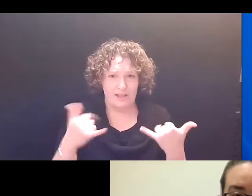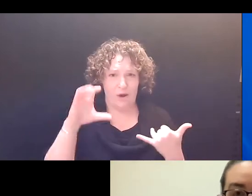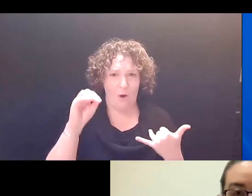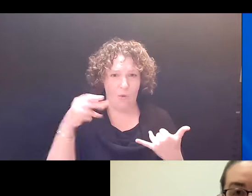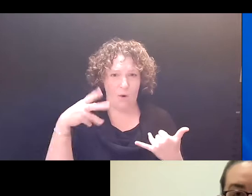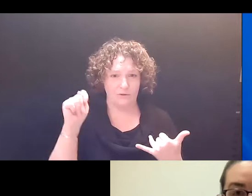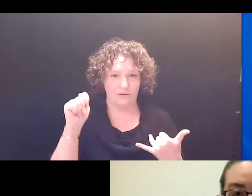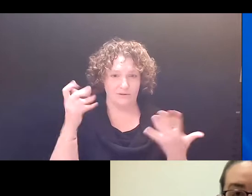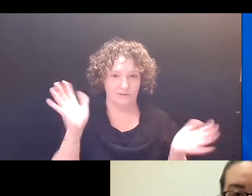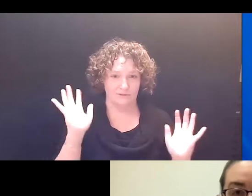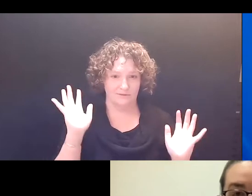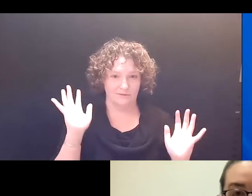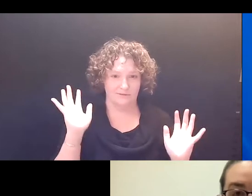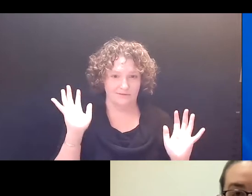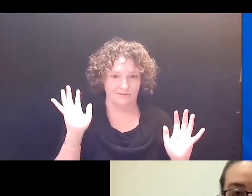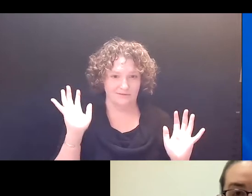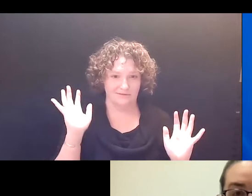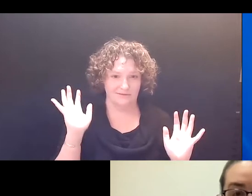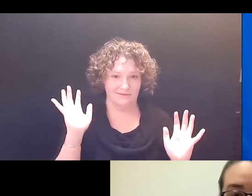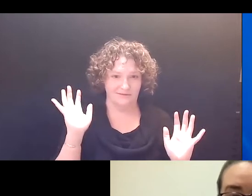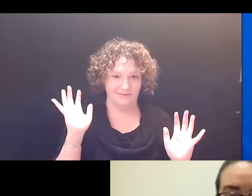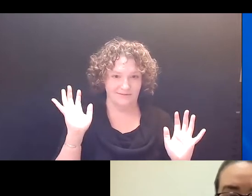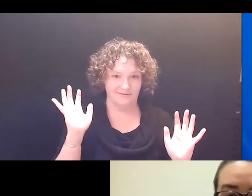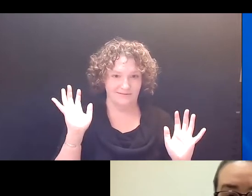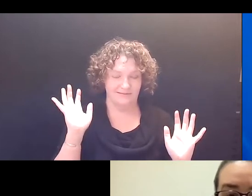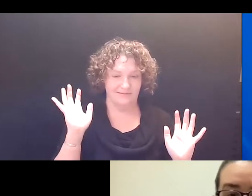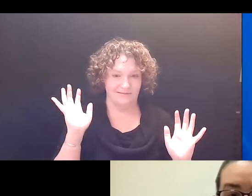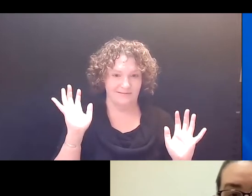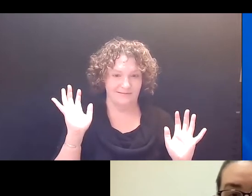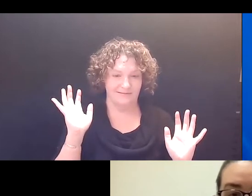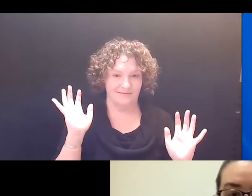Sarah, are you currently co-host?